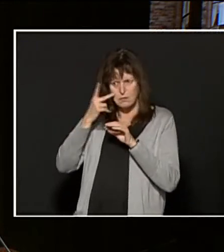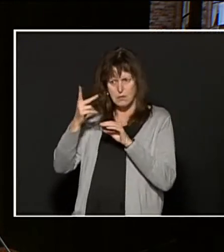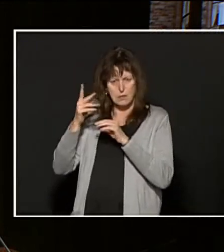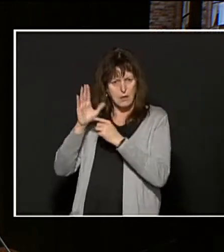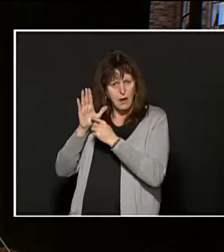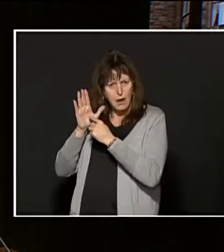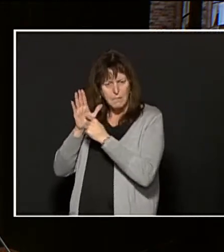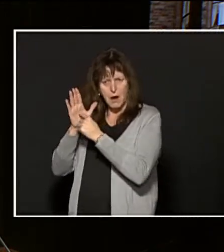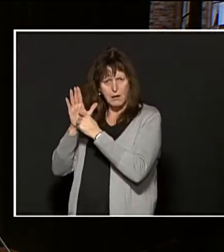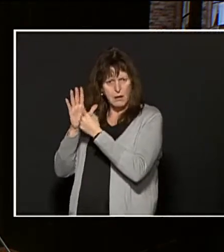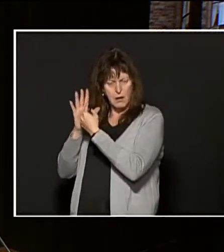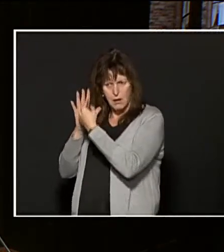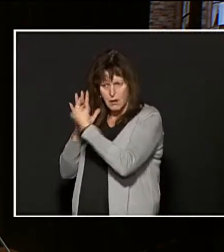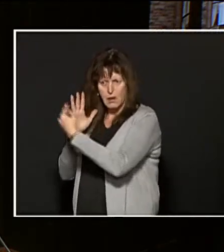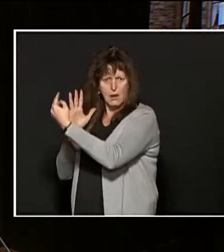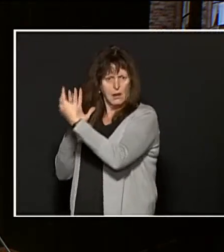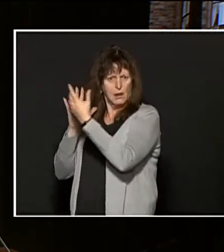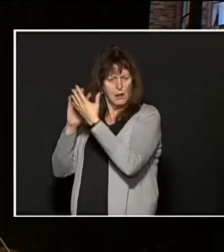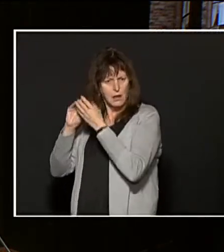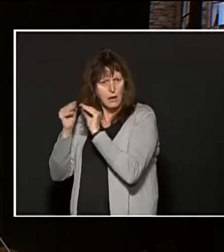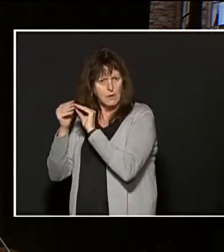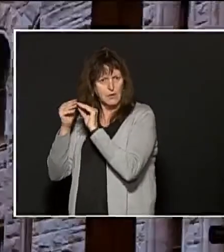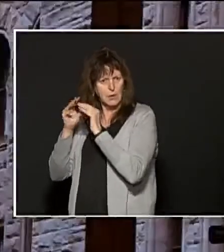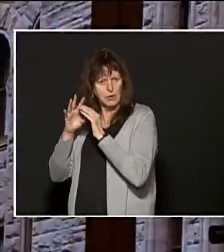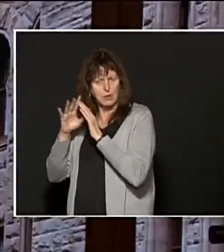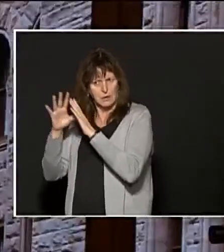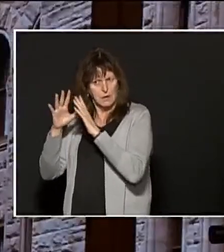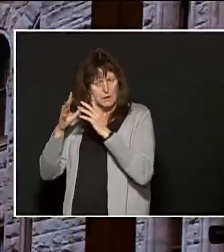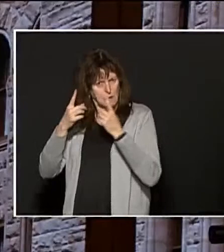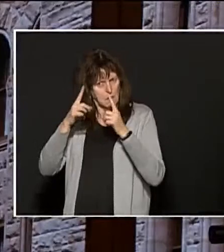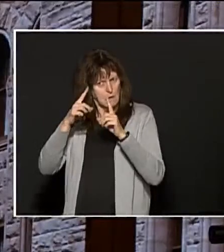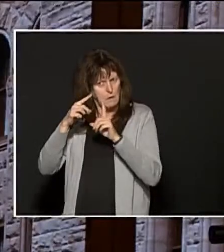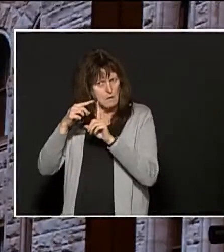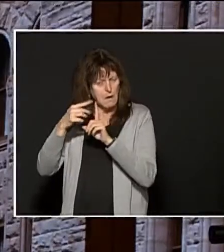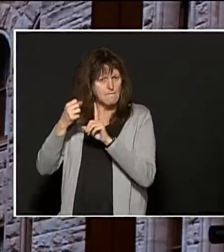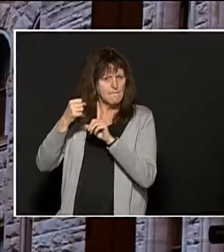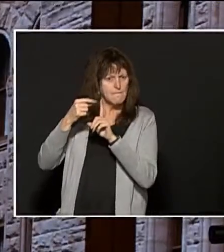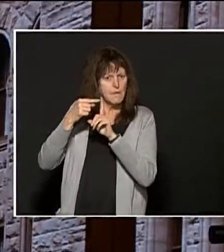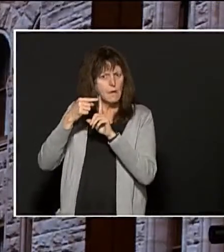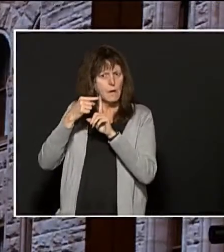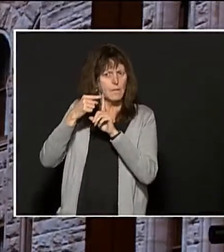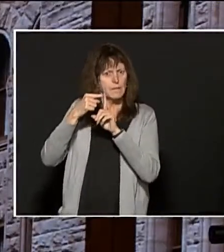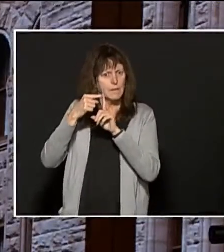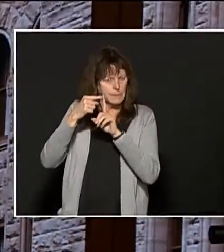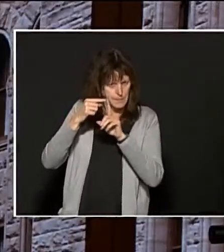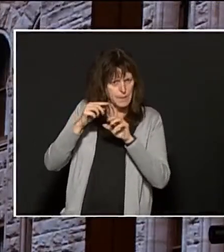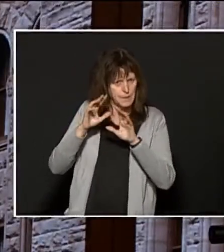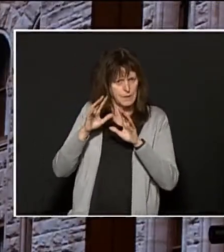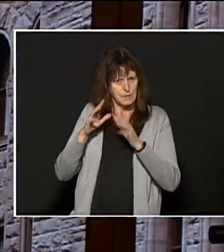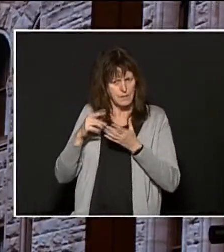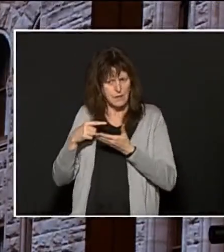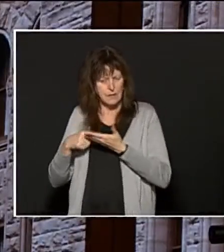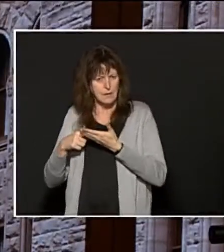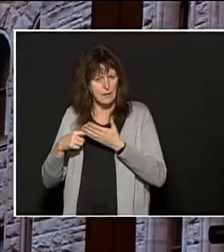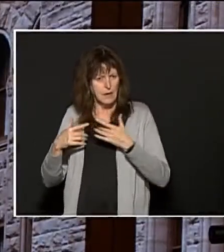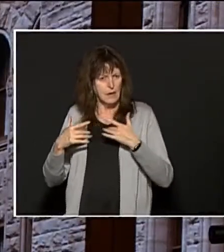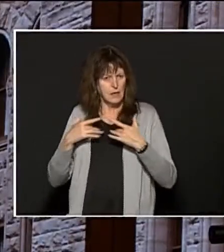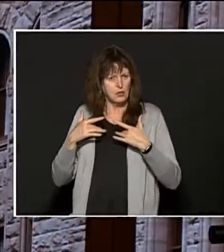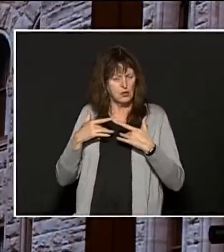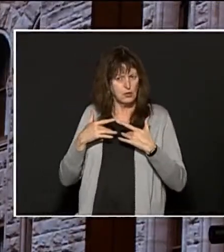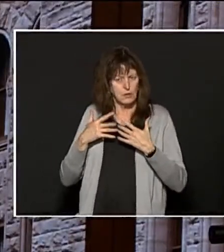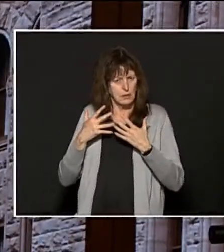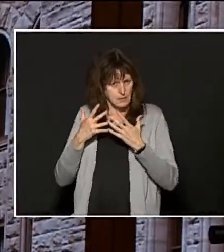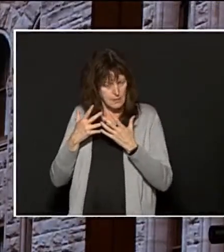some optimism. As we talked about earlier, I may have some concerns also with some recent data points that might, I'd say, like the